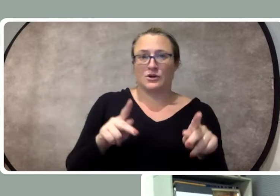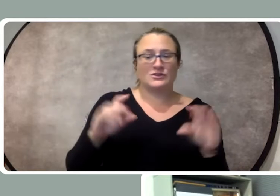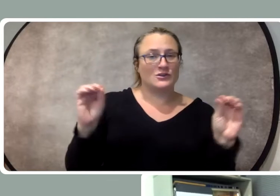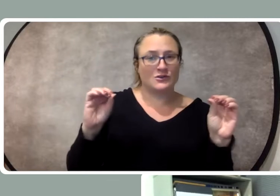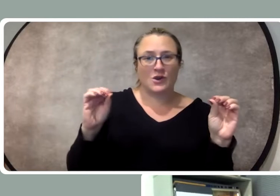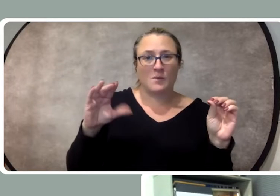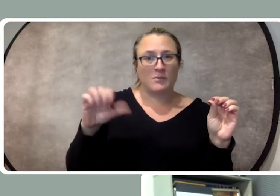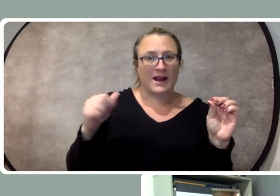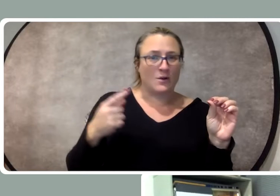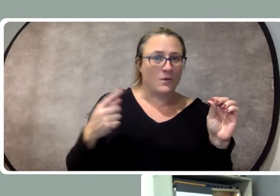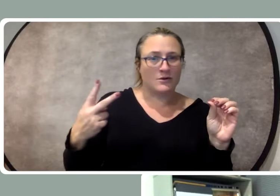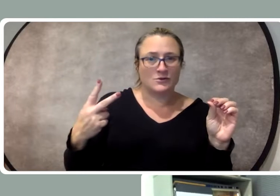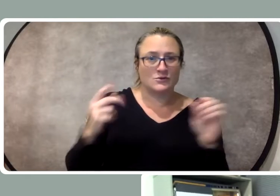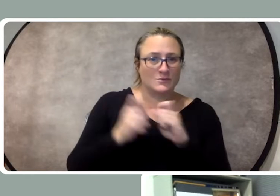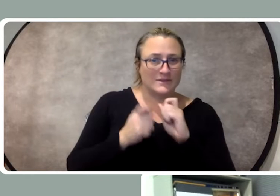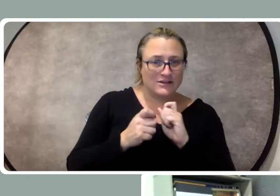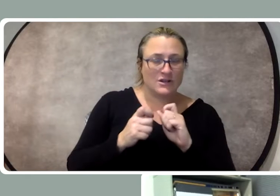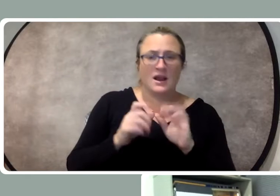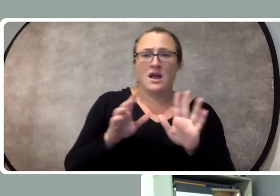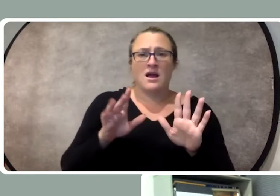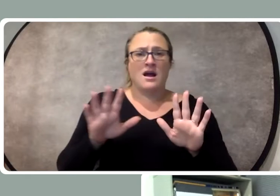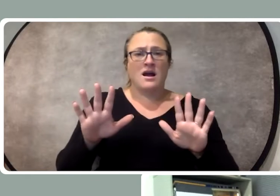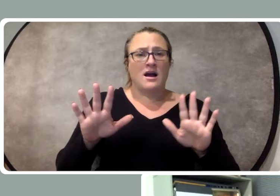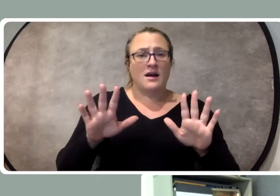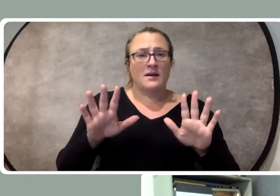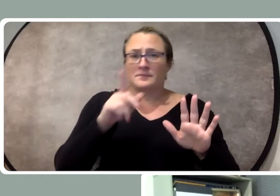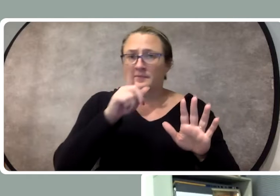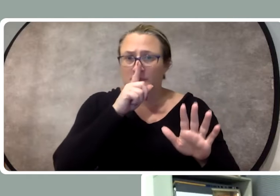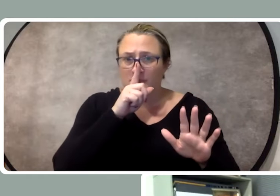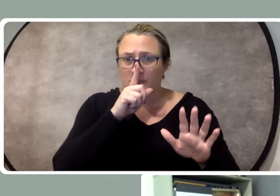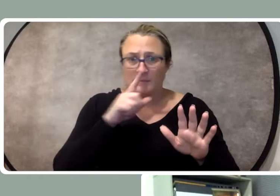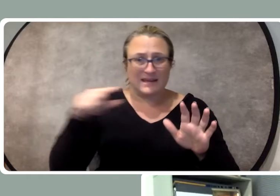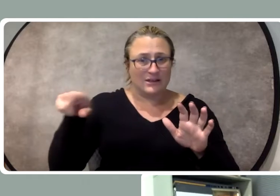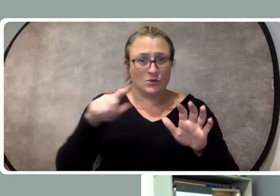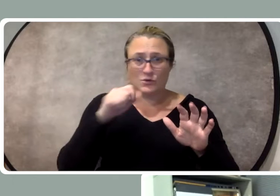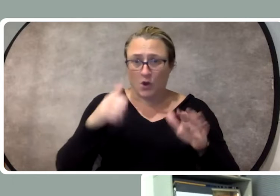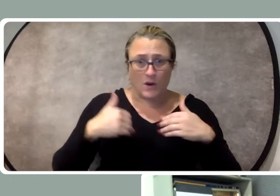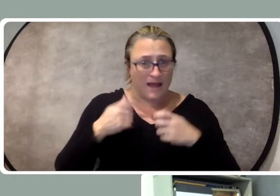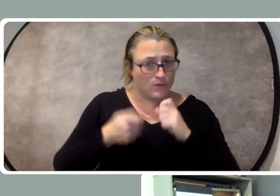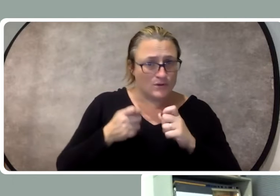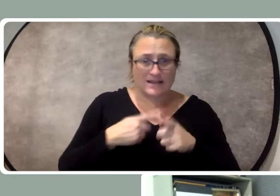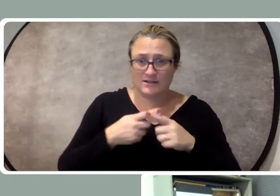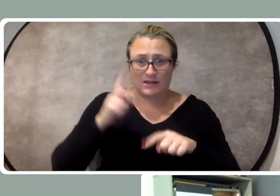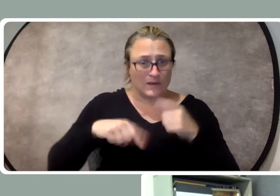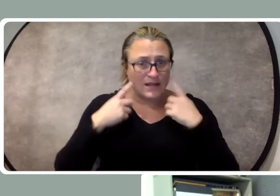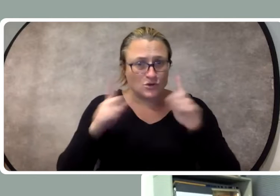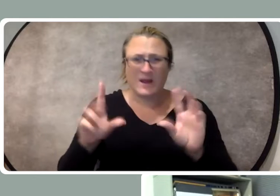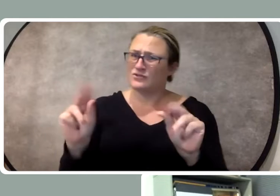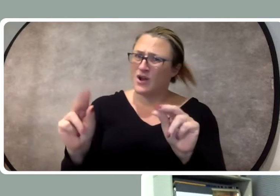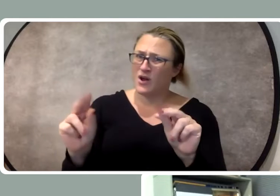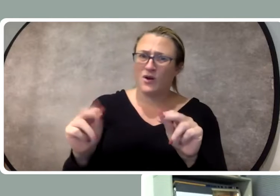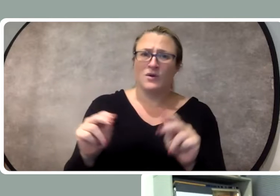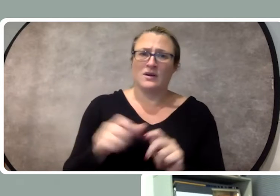2 mutation. Again, I am not saying that those patients who don't have BRCA1 or 2 mutations don't do well. They also